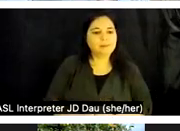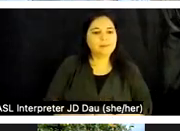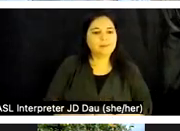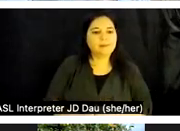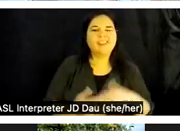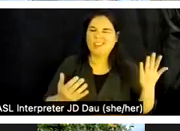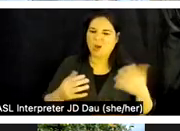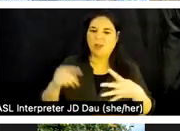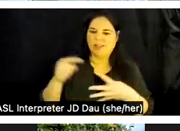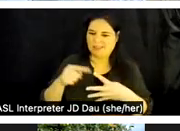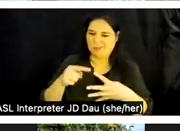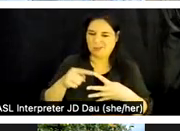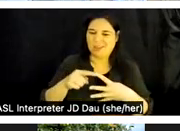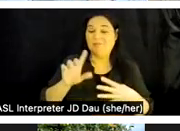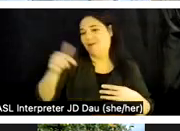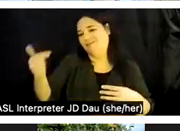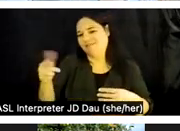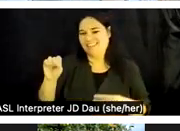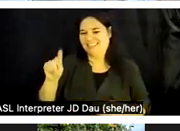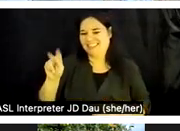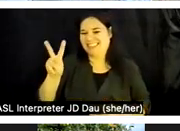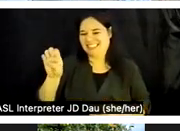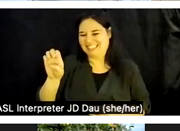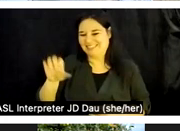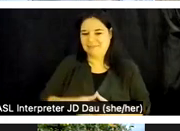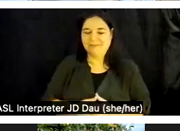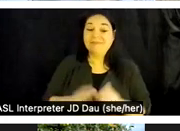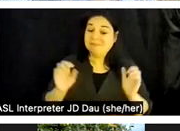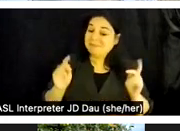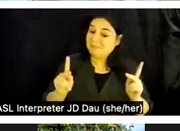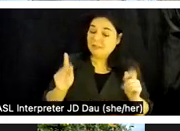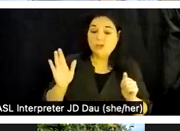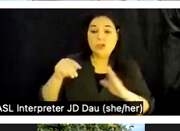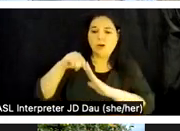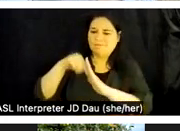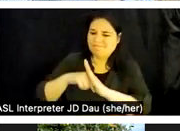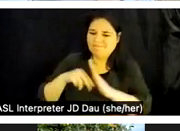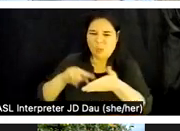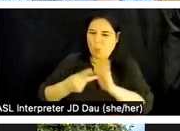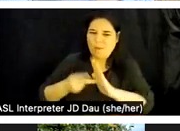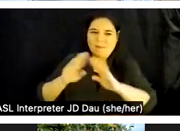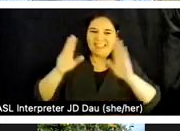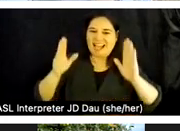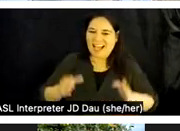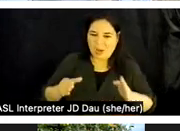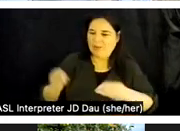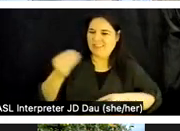And I'll turn it over to Steve. Thanks. So diving into what is a housing transaction,